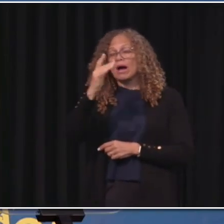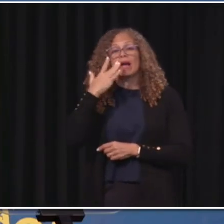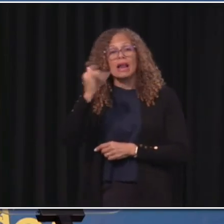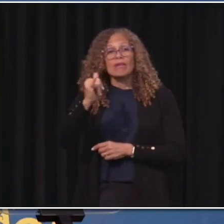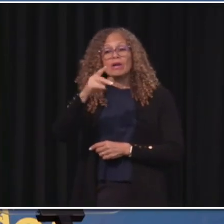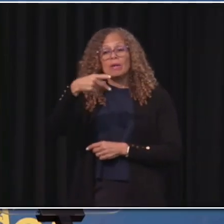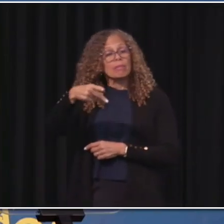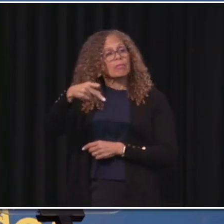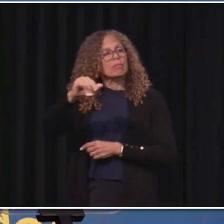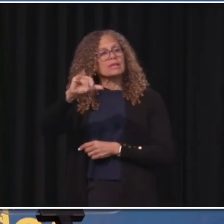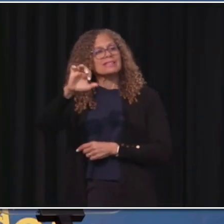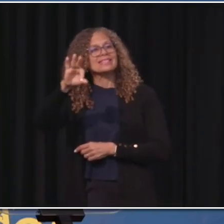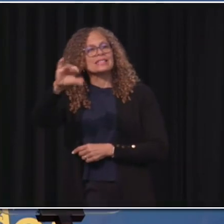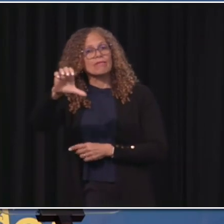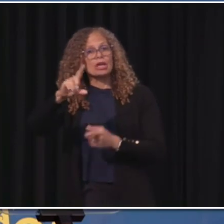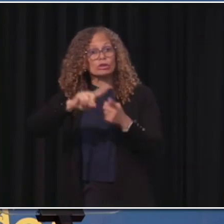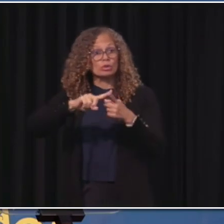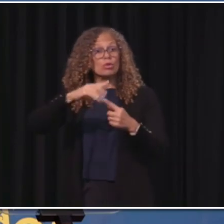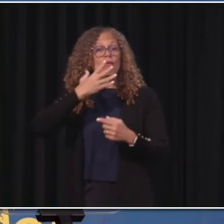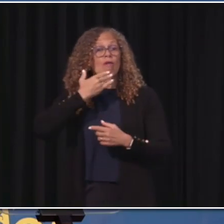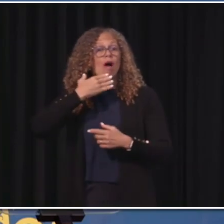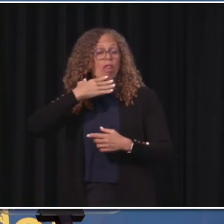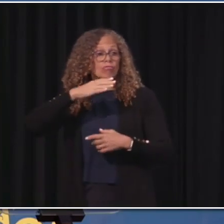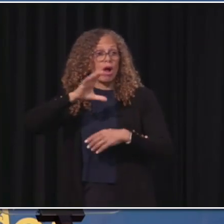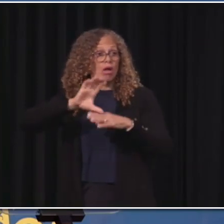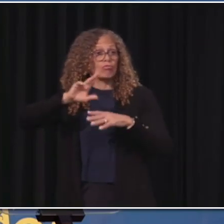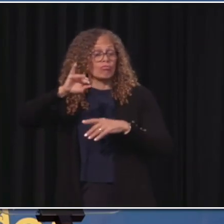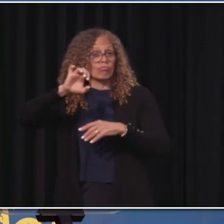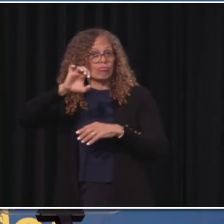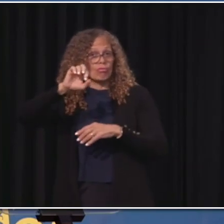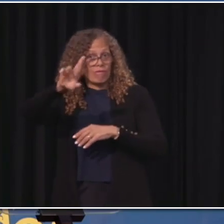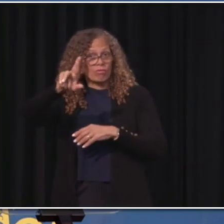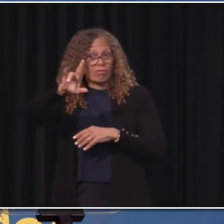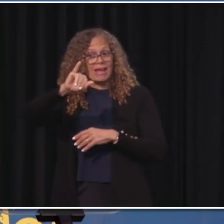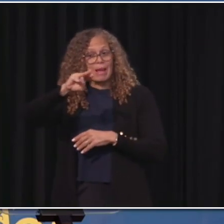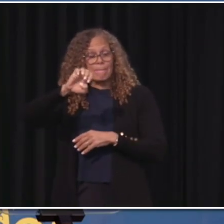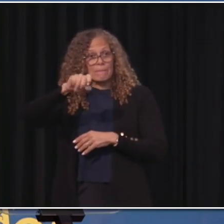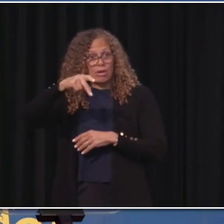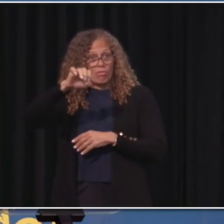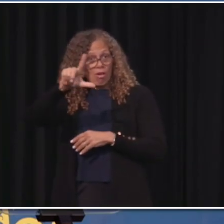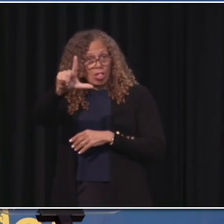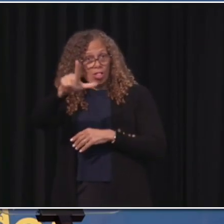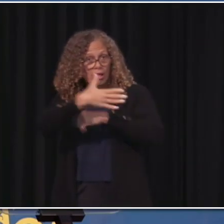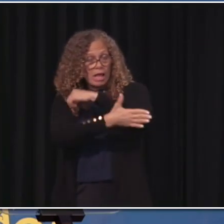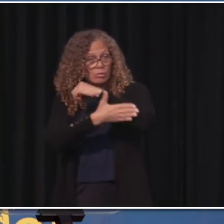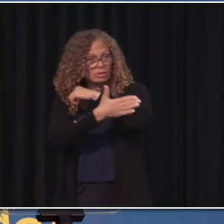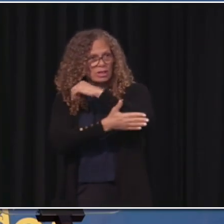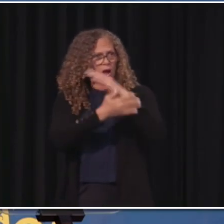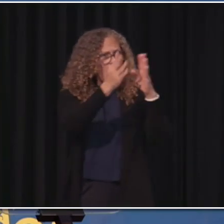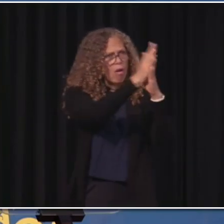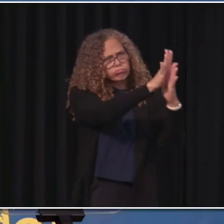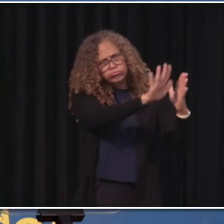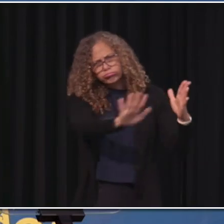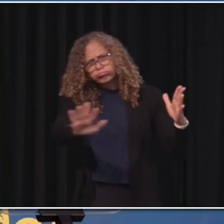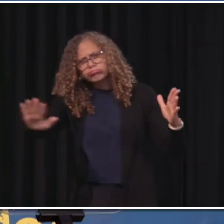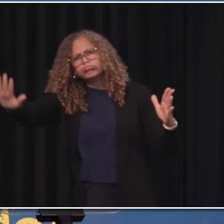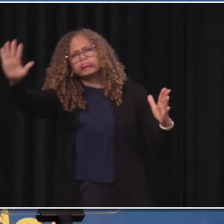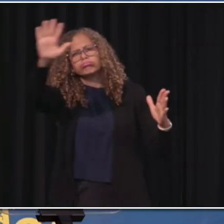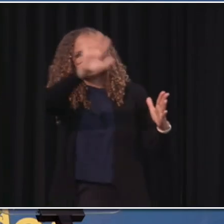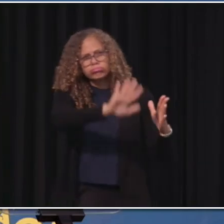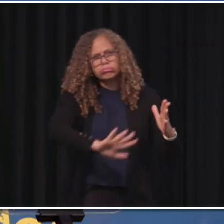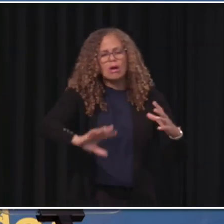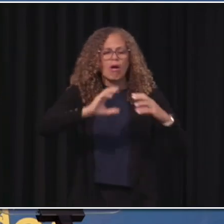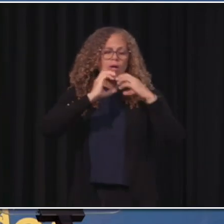Pacific Ocean east to the Colorado River in Imperial County. This land is part of a relationship that has nourished, protected,